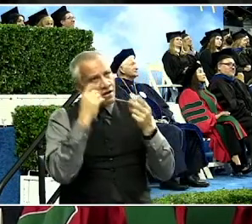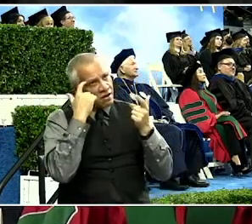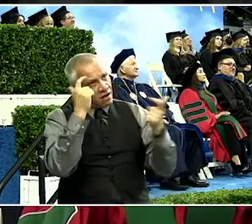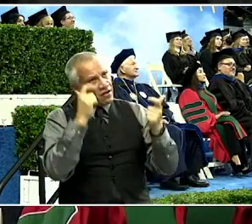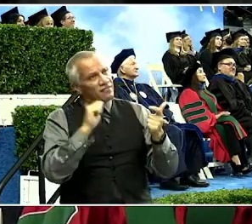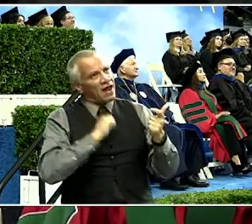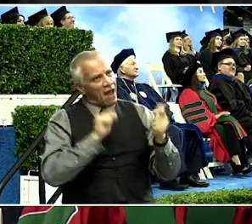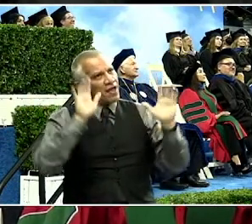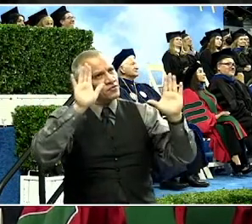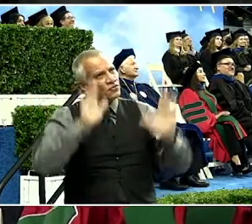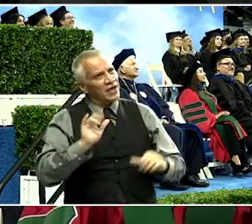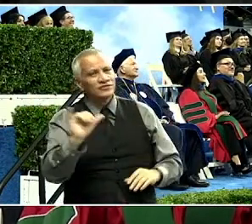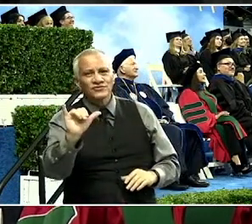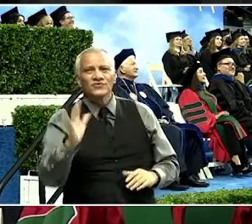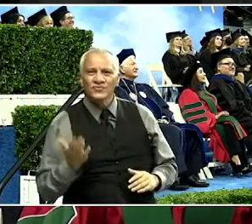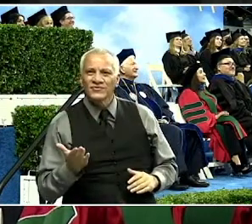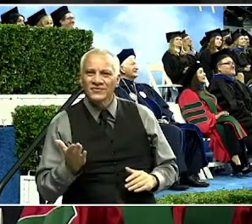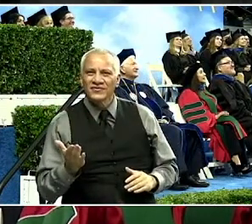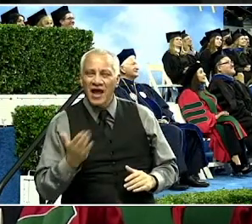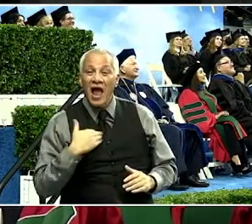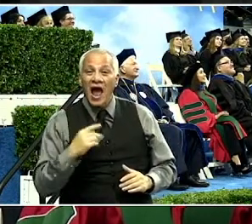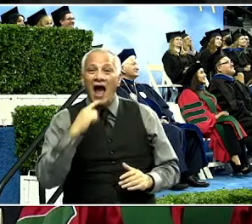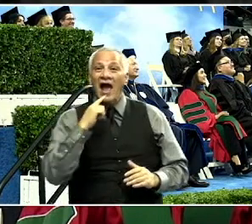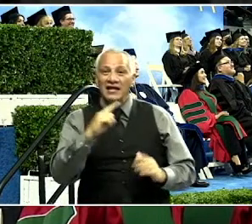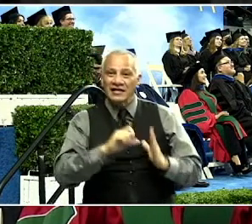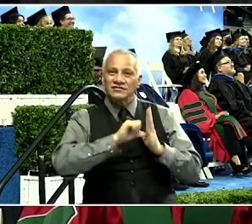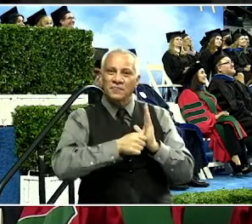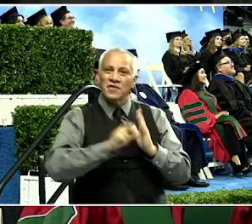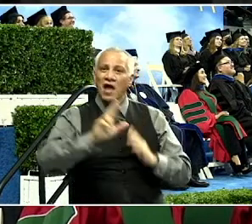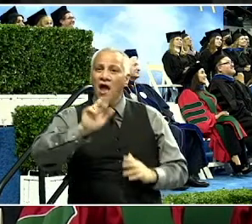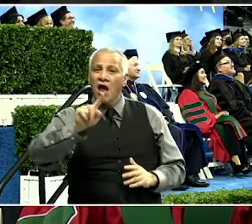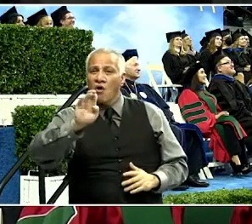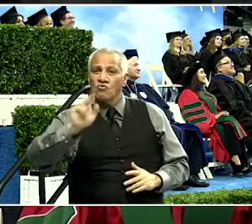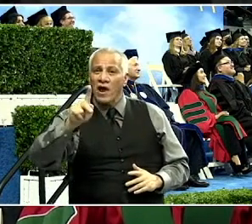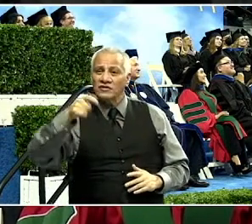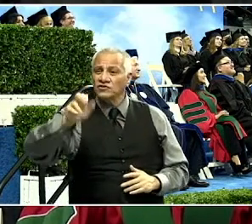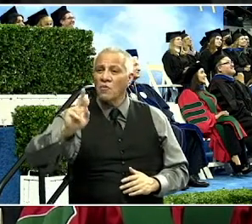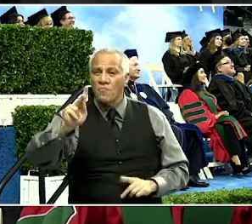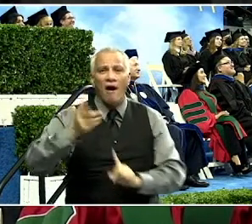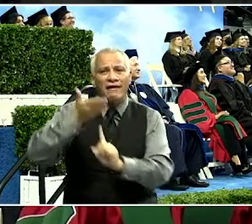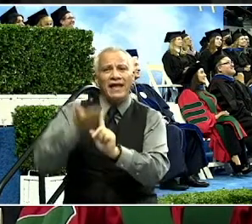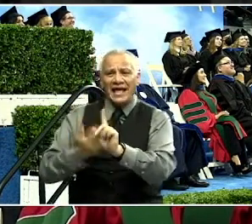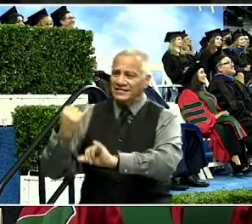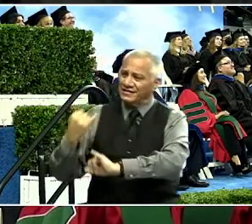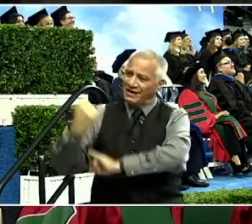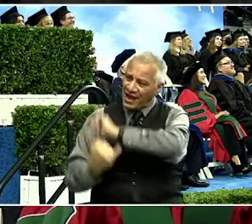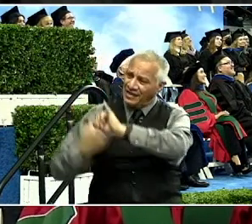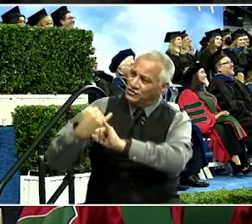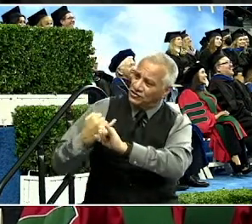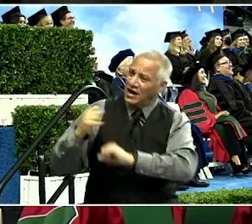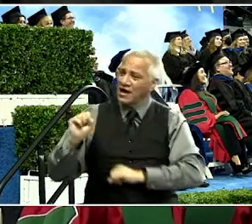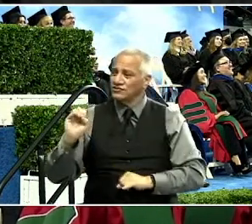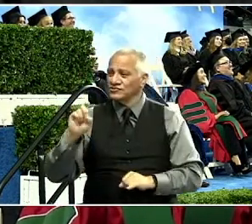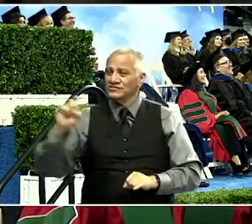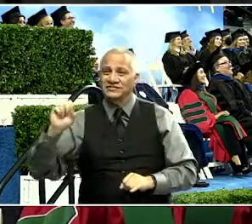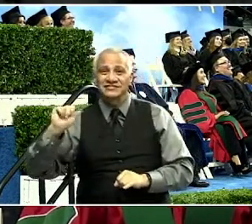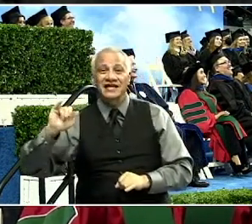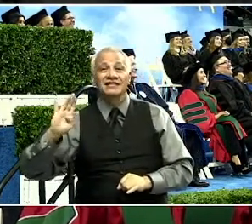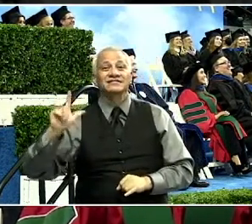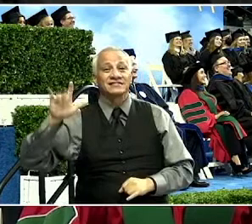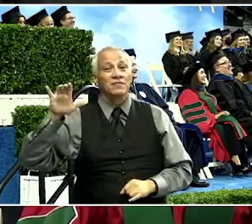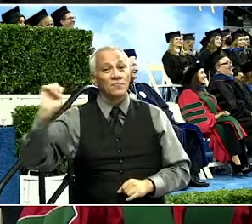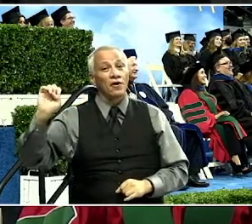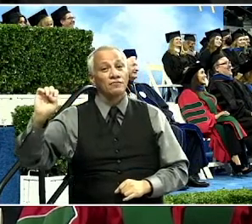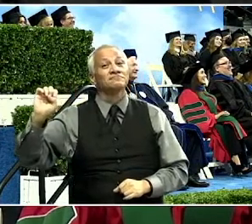own greatness. I needed to remember that Randall Park is an international sex symbol.